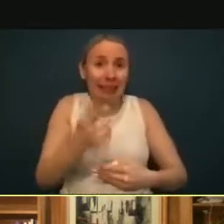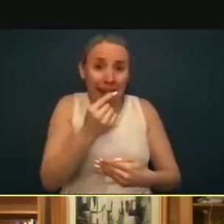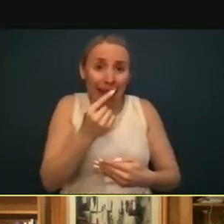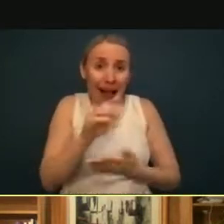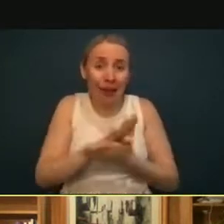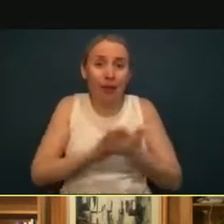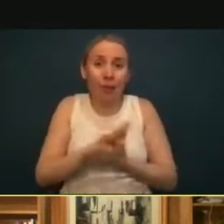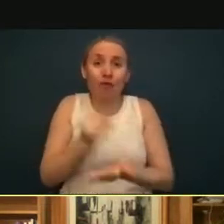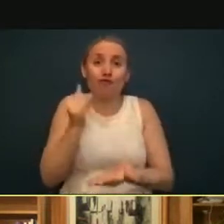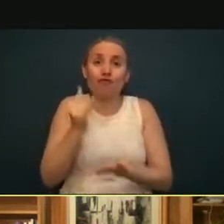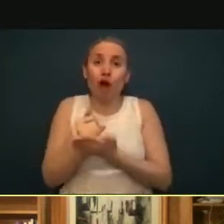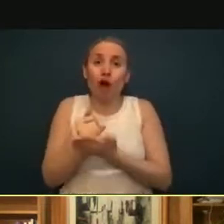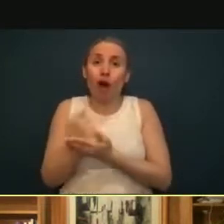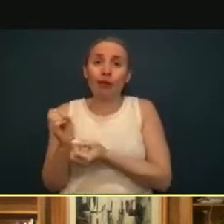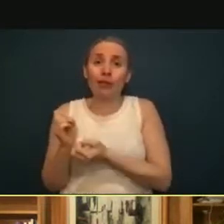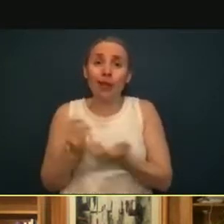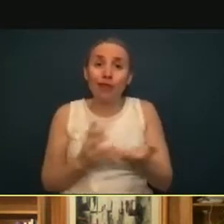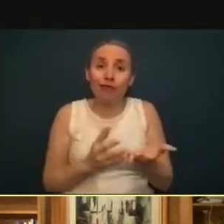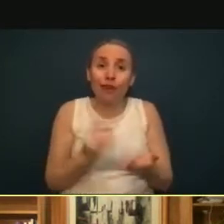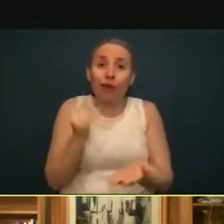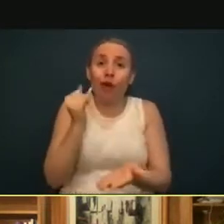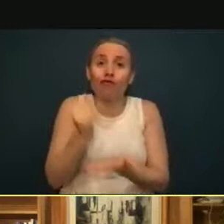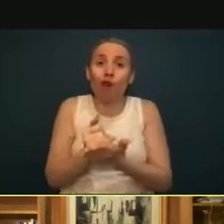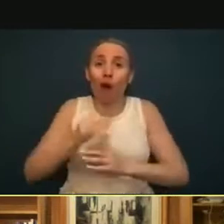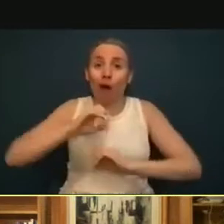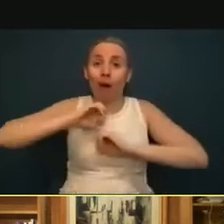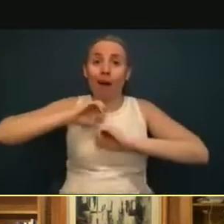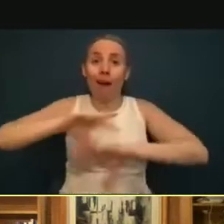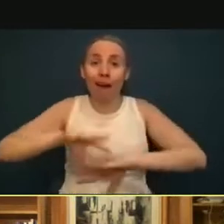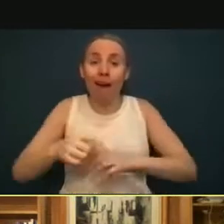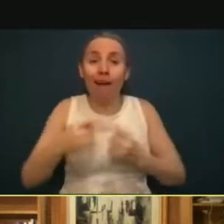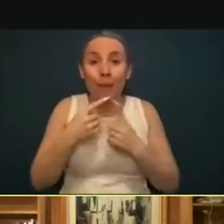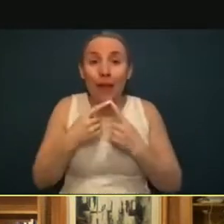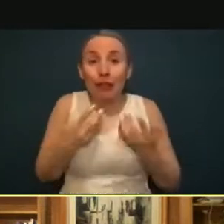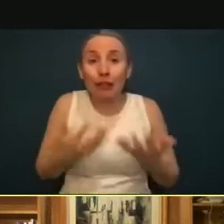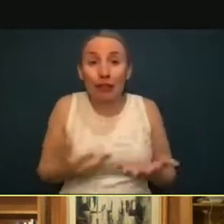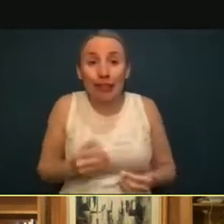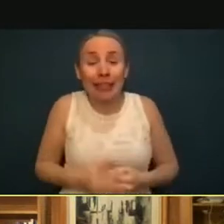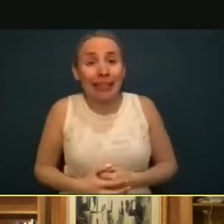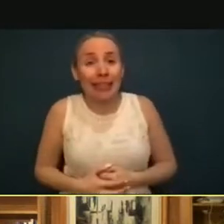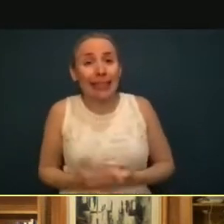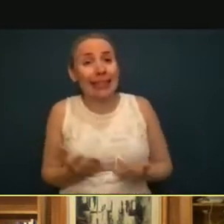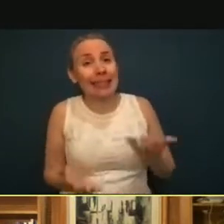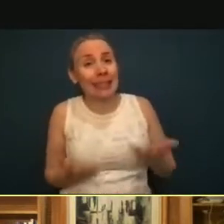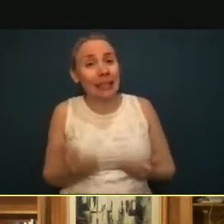delivering information that isn't quite right. So yeah,